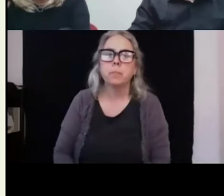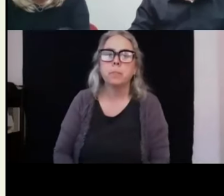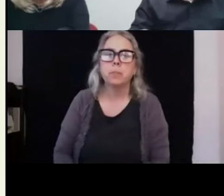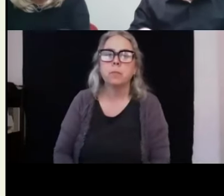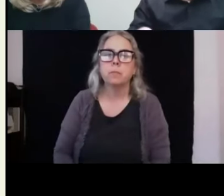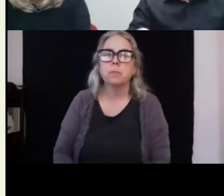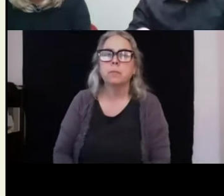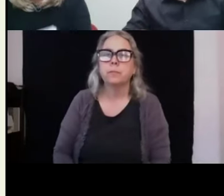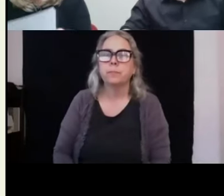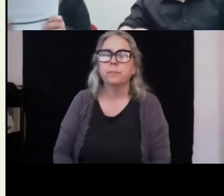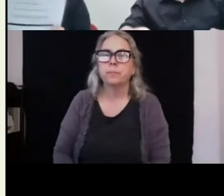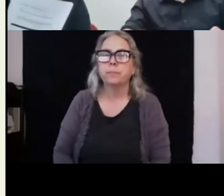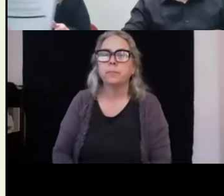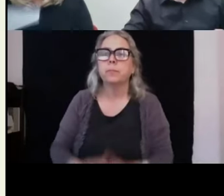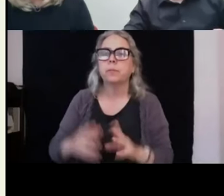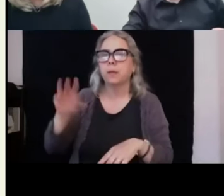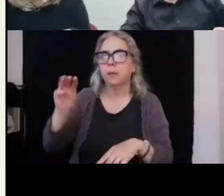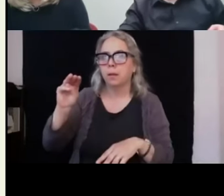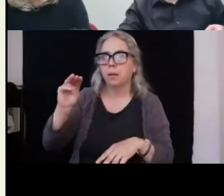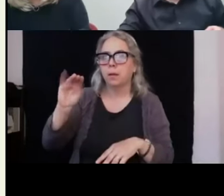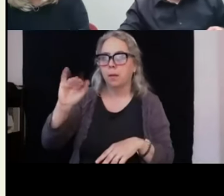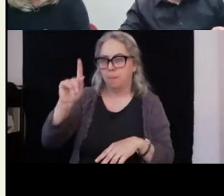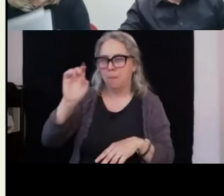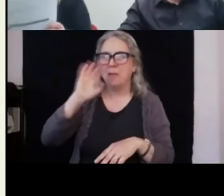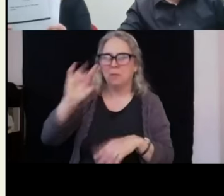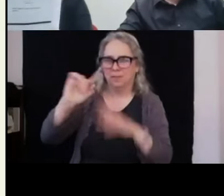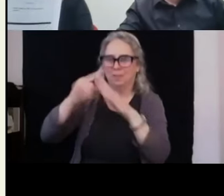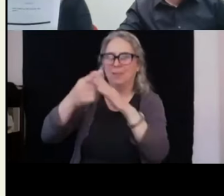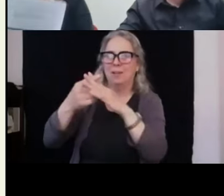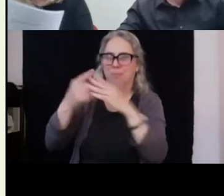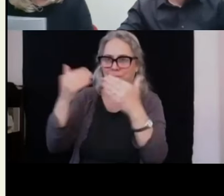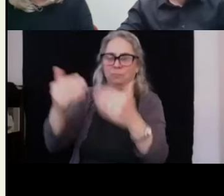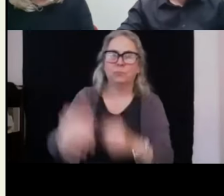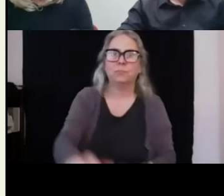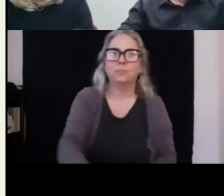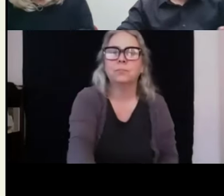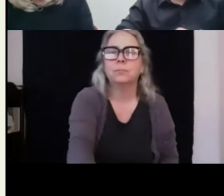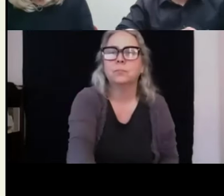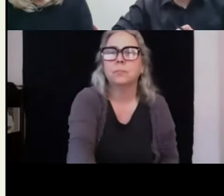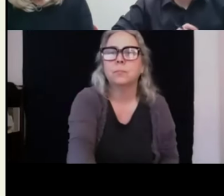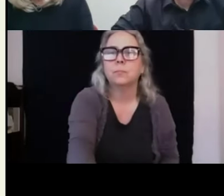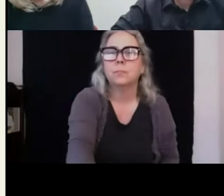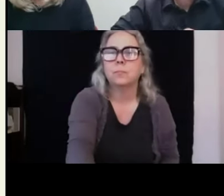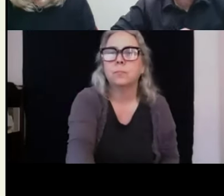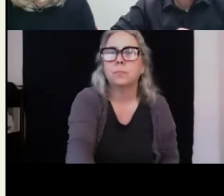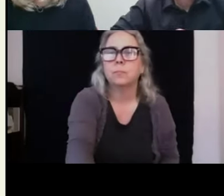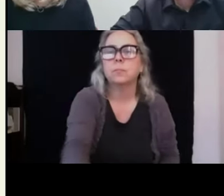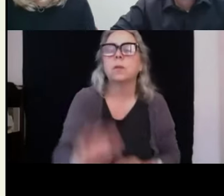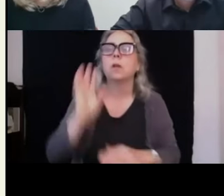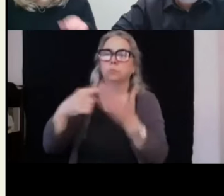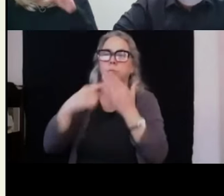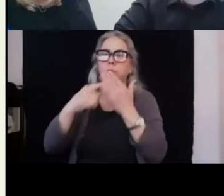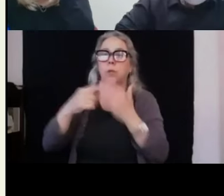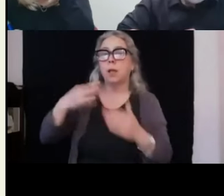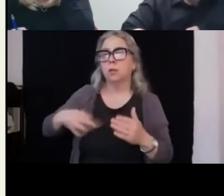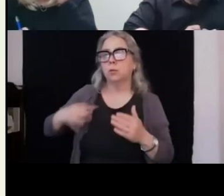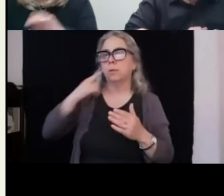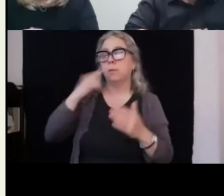So Mike will start. So again, we're going to jump right into eligibility for adult services.